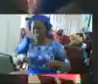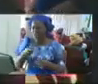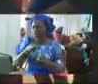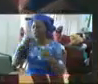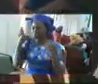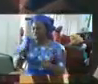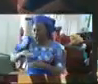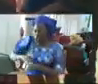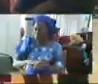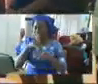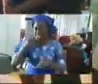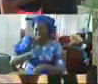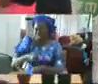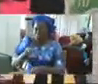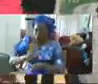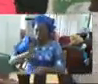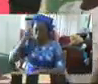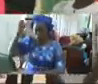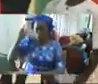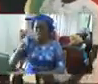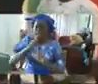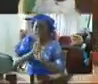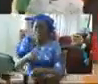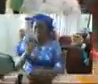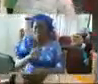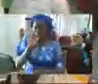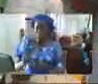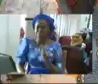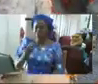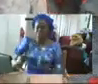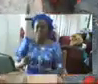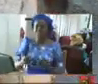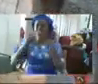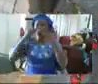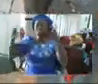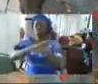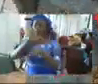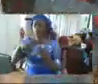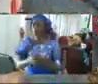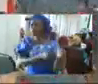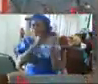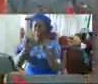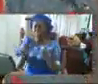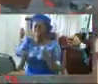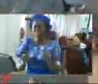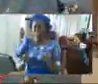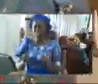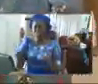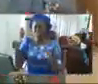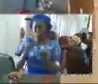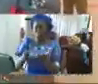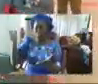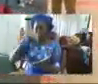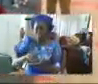anytime they call on you, answer them by fire. Thank you, Almighty. And once again, I'm committing all